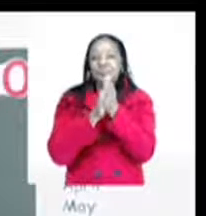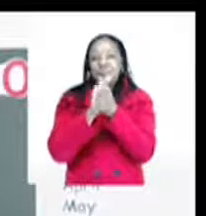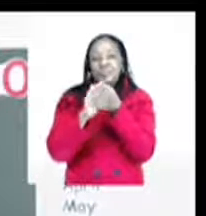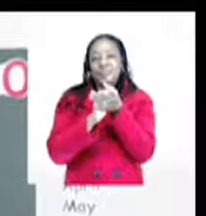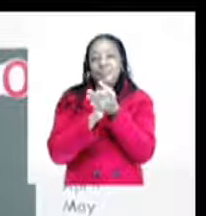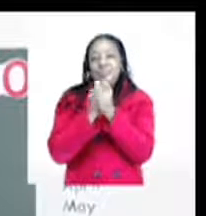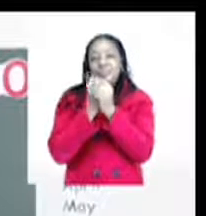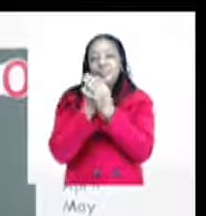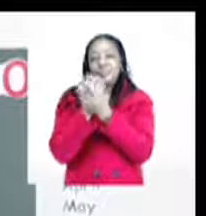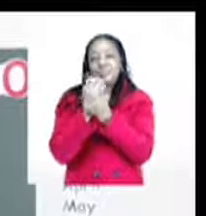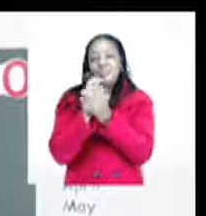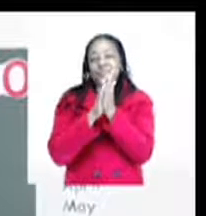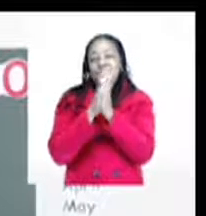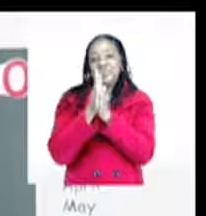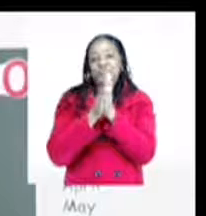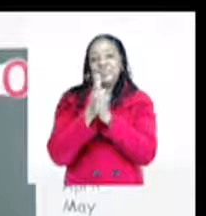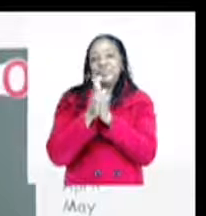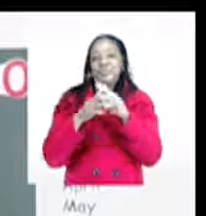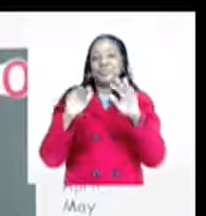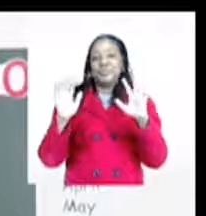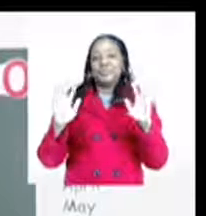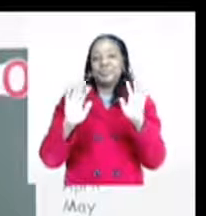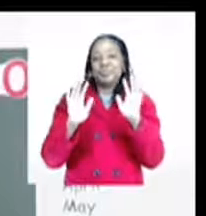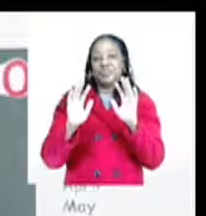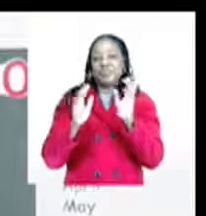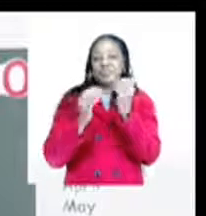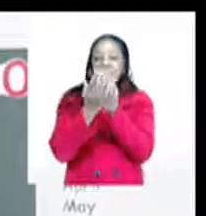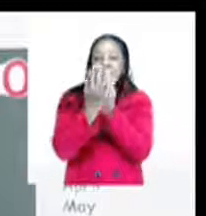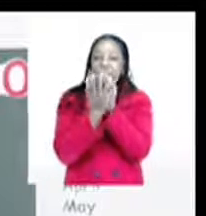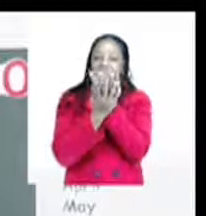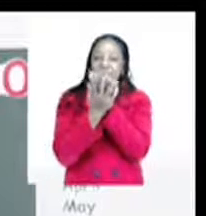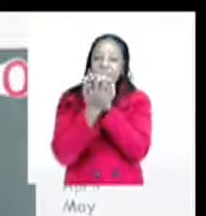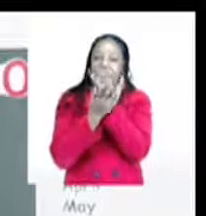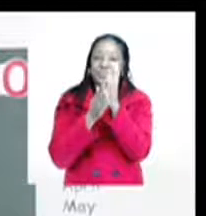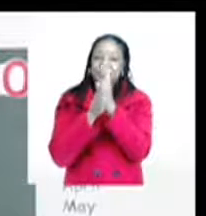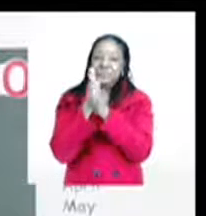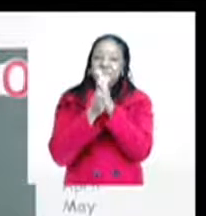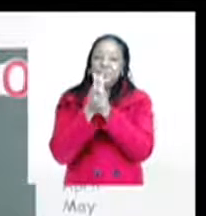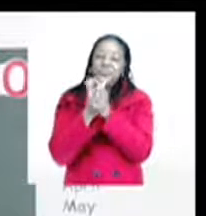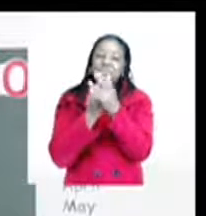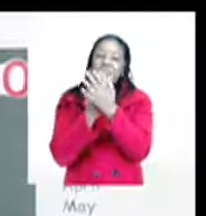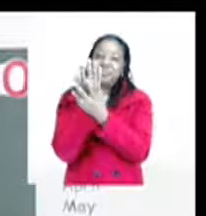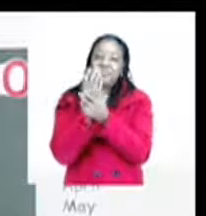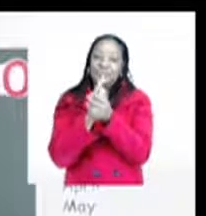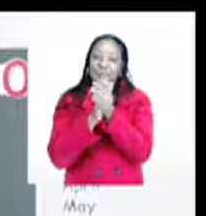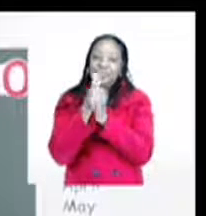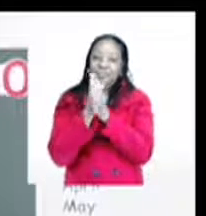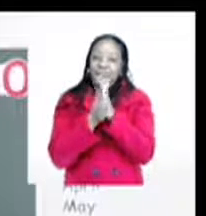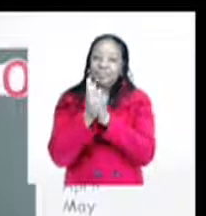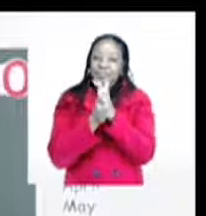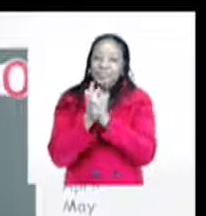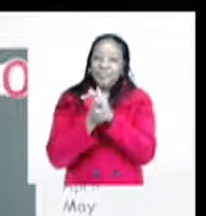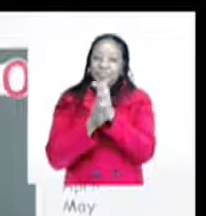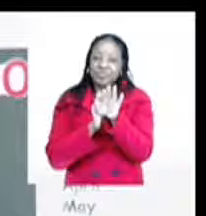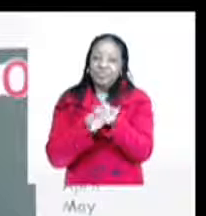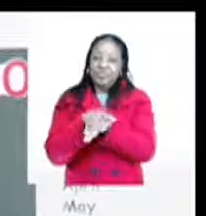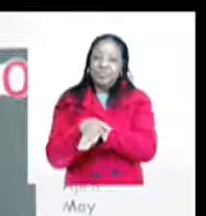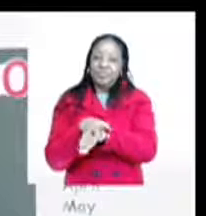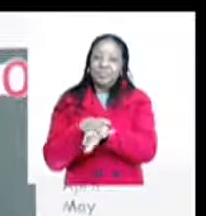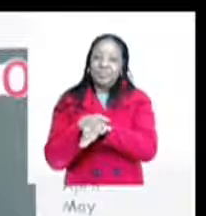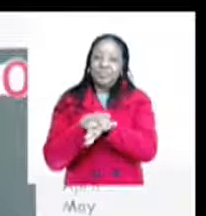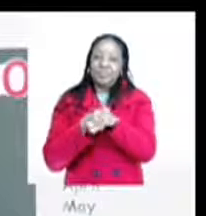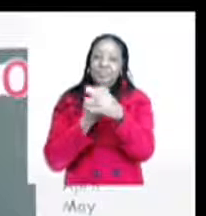are clean. We have sanitized. Rub, rub, rub your hands